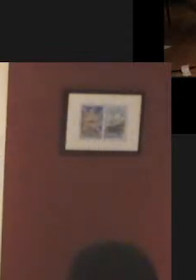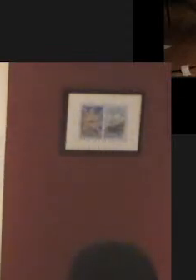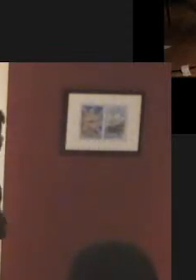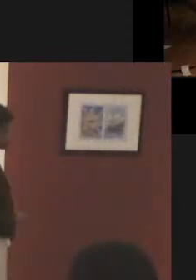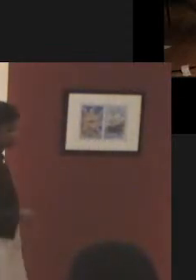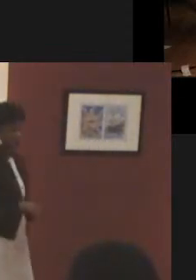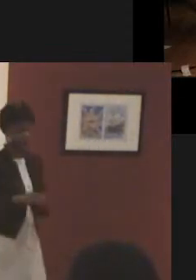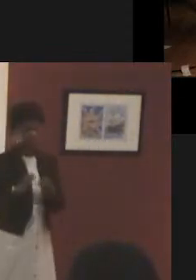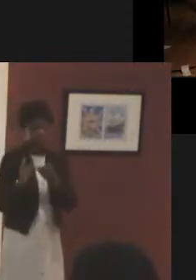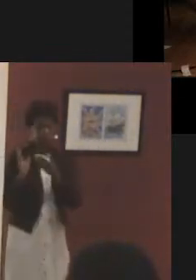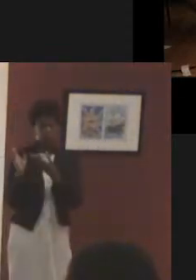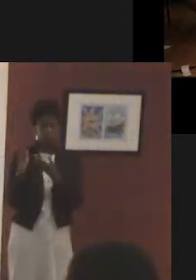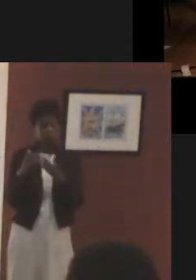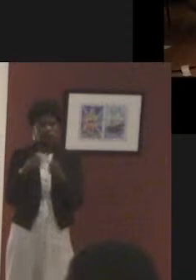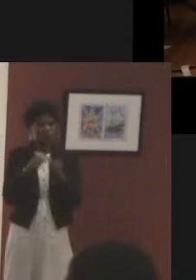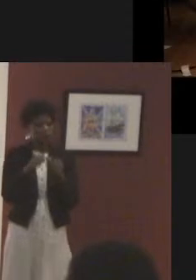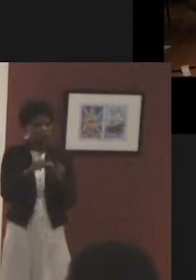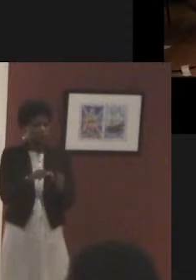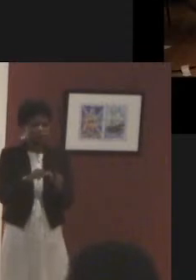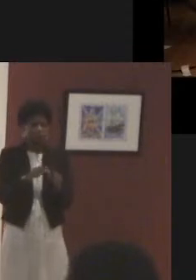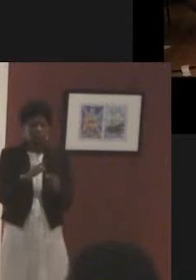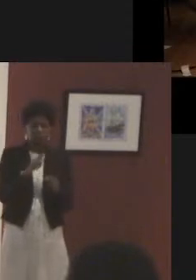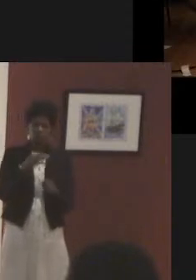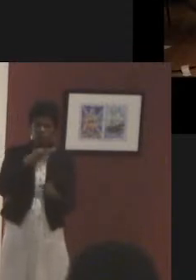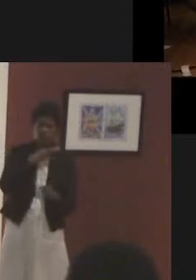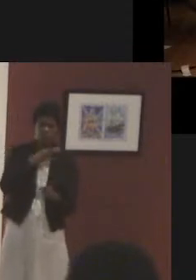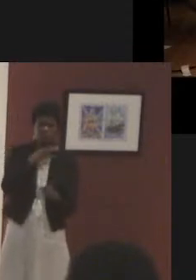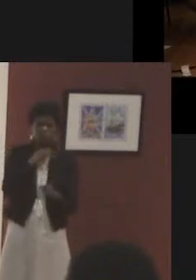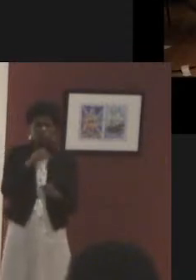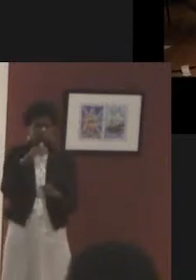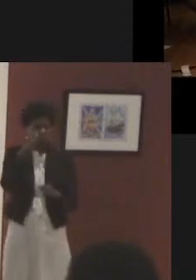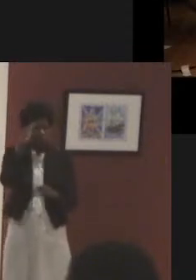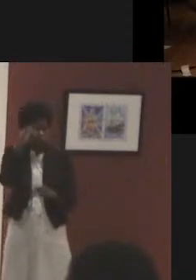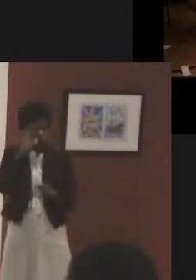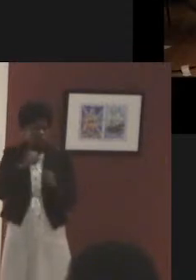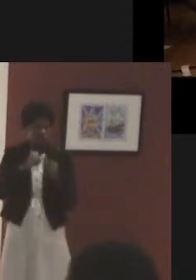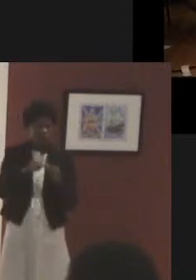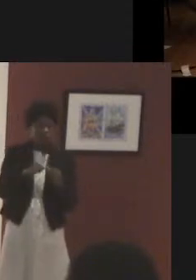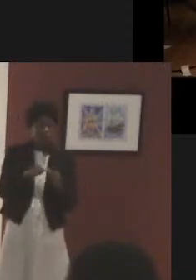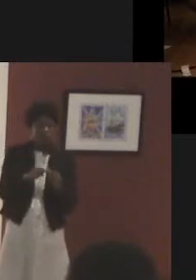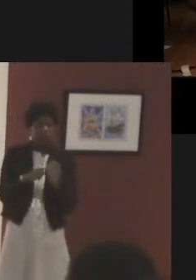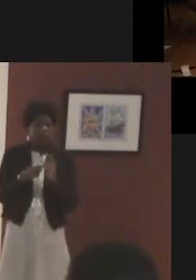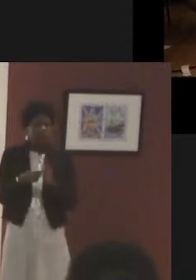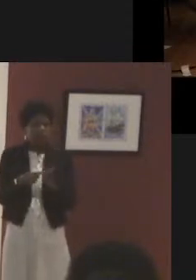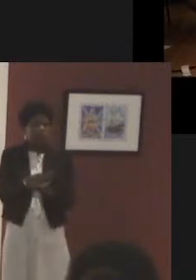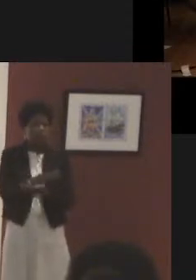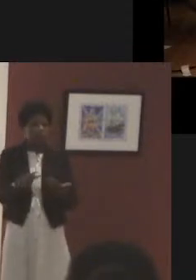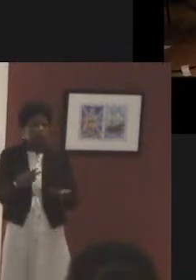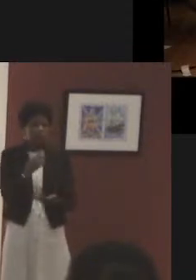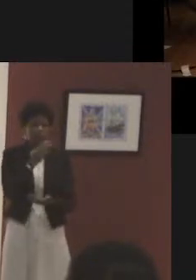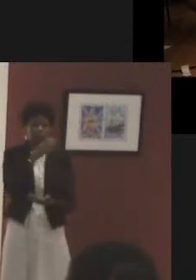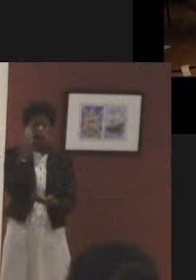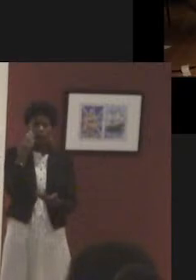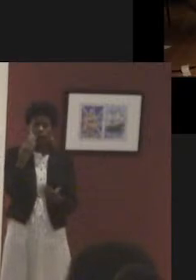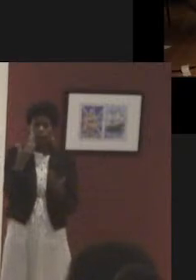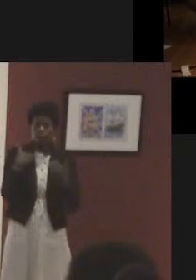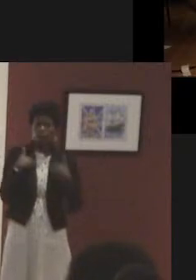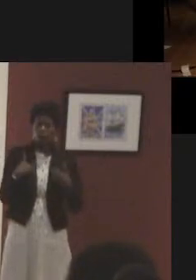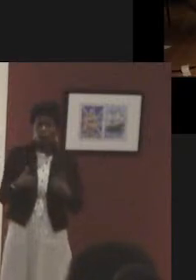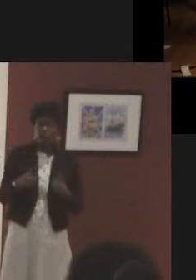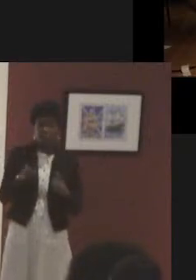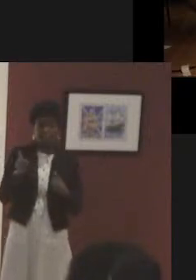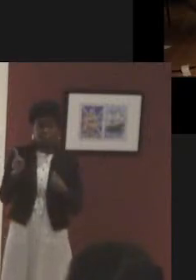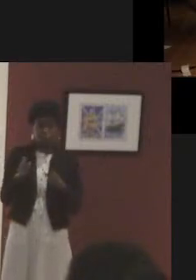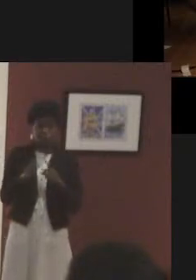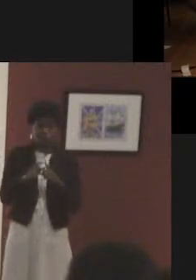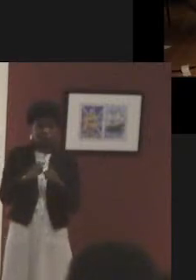endurance, focusing us on the failures of the Black body. Thoroughbred is, of course, a term used most often